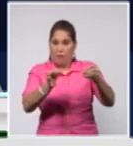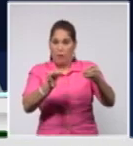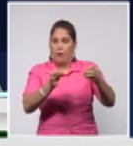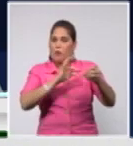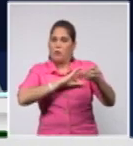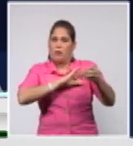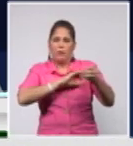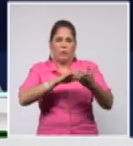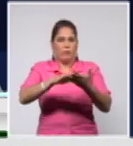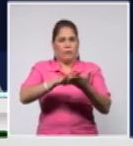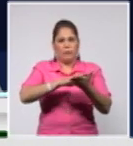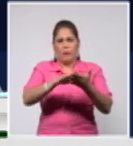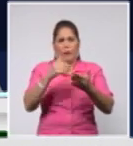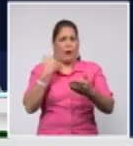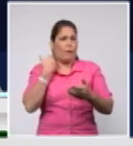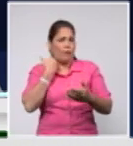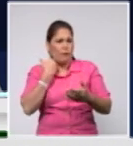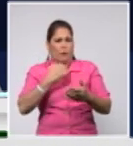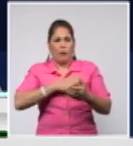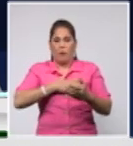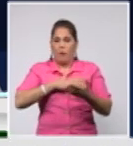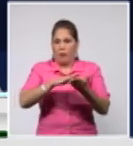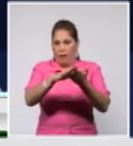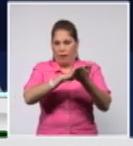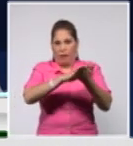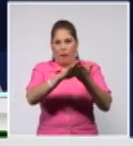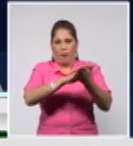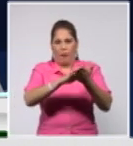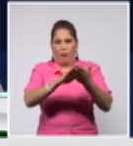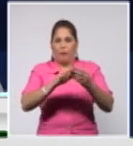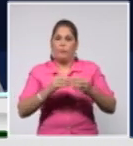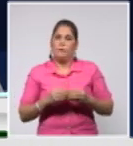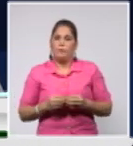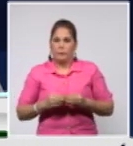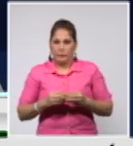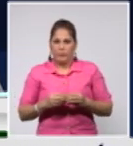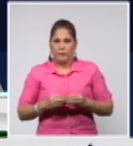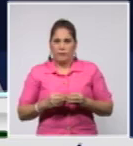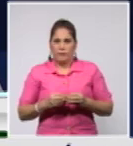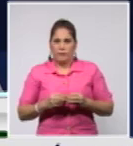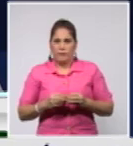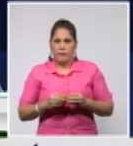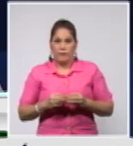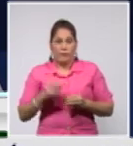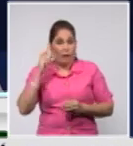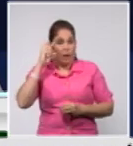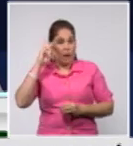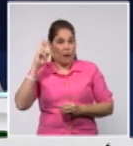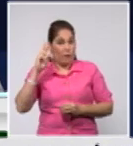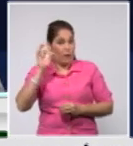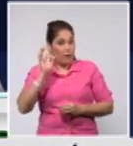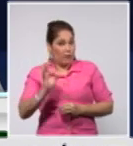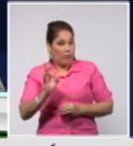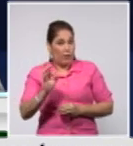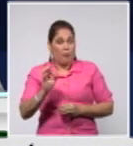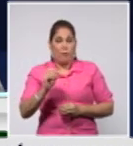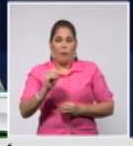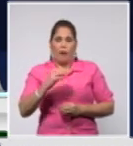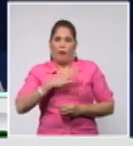or pediatric cases, to have tested positive for the virus in the country. Of